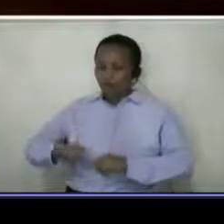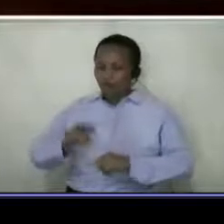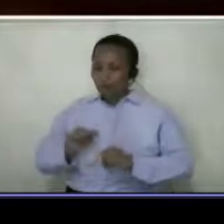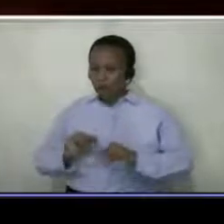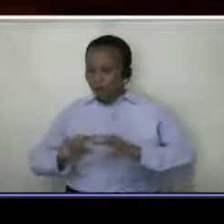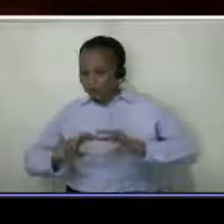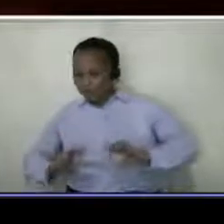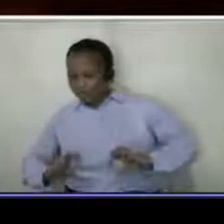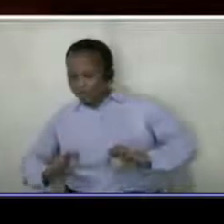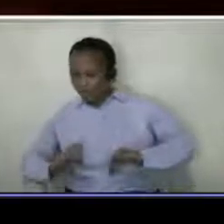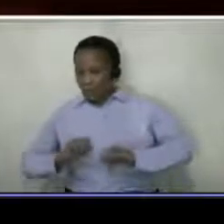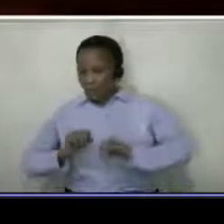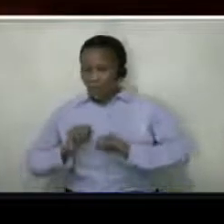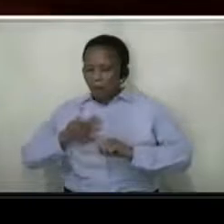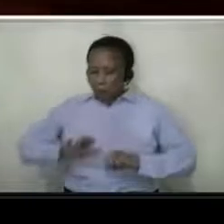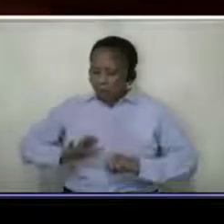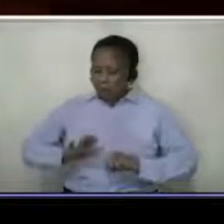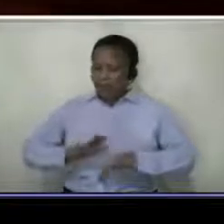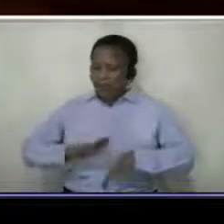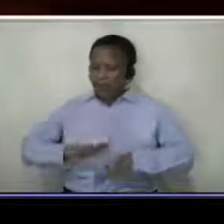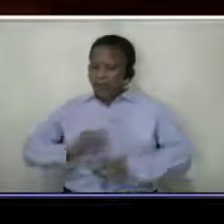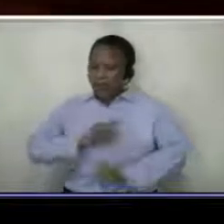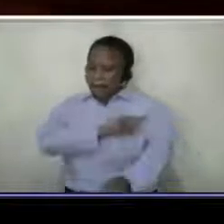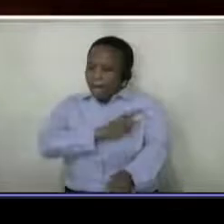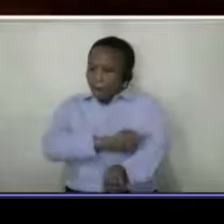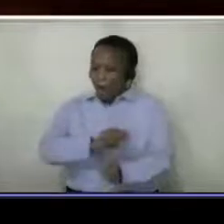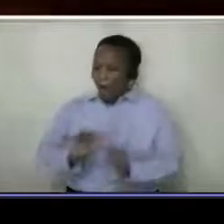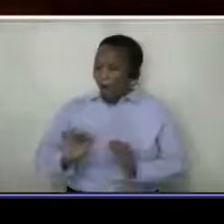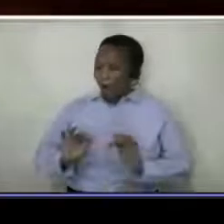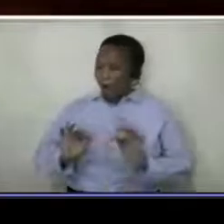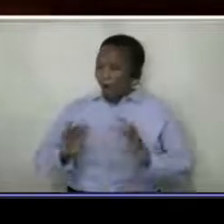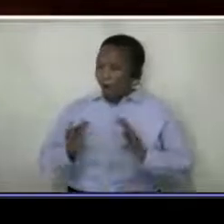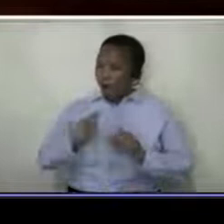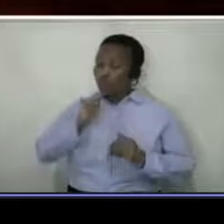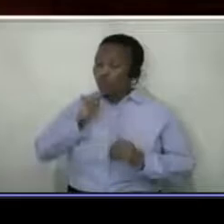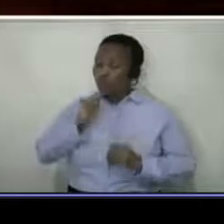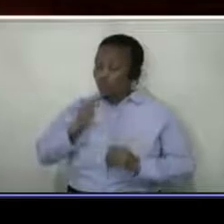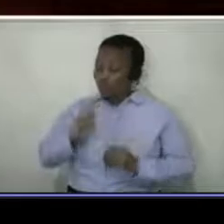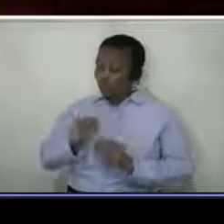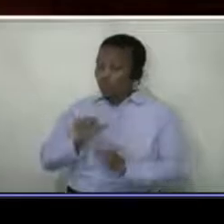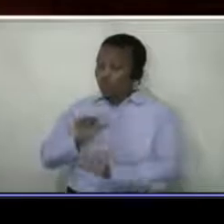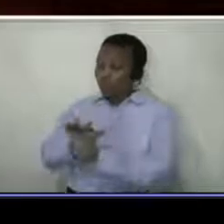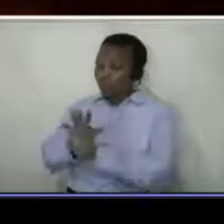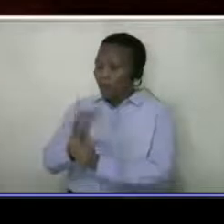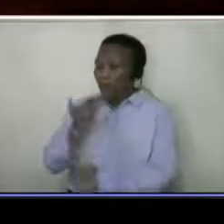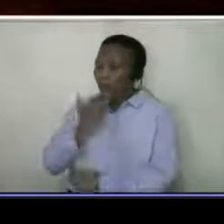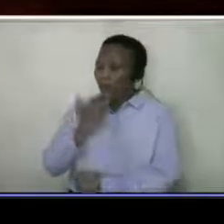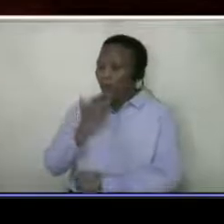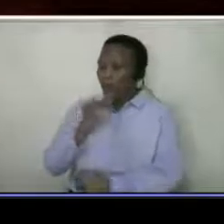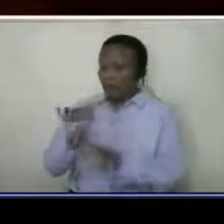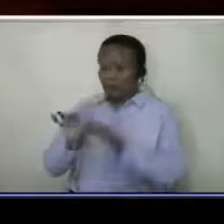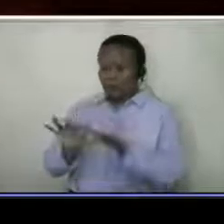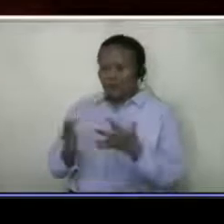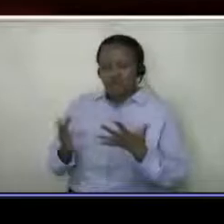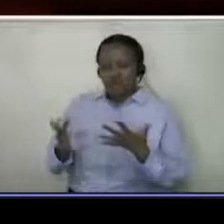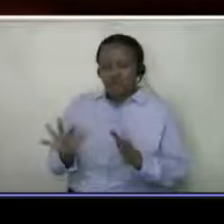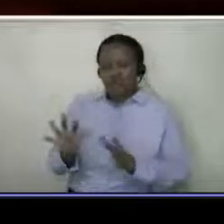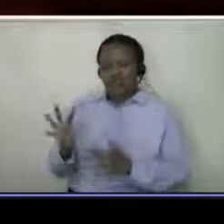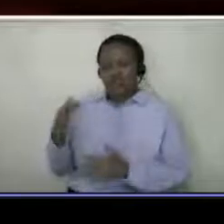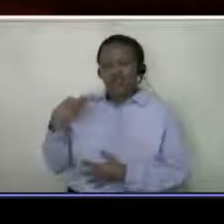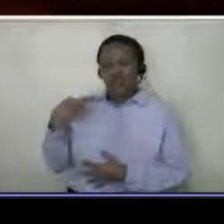power is affecting the very people that voted for them in those positions.